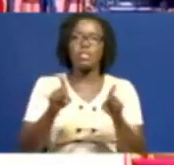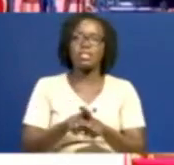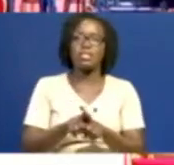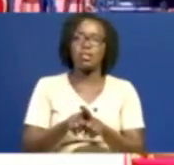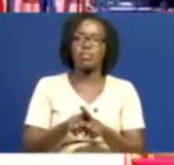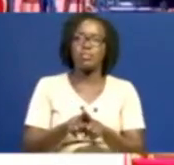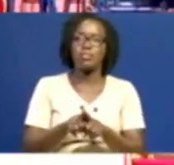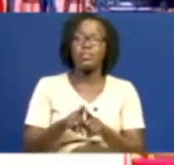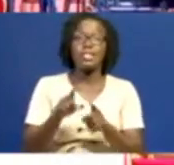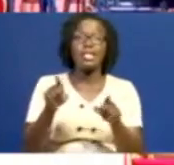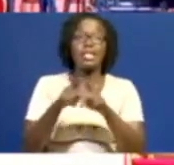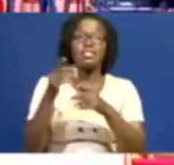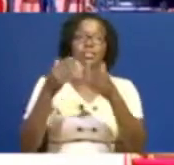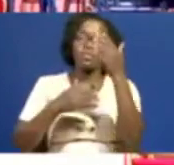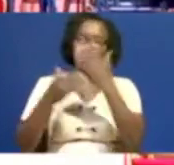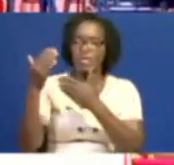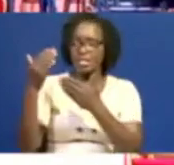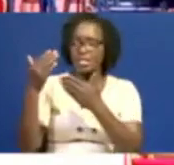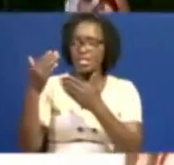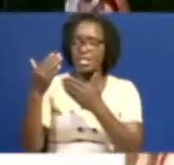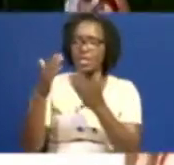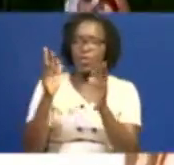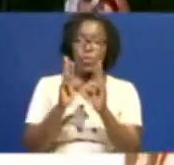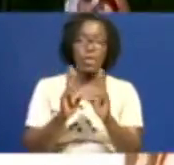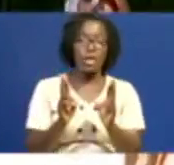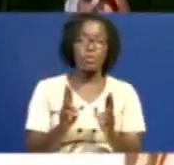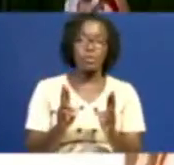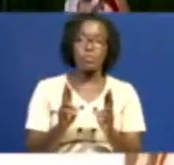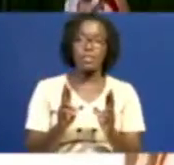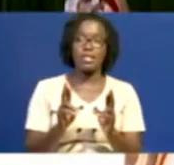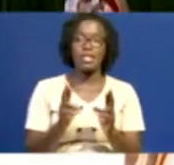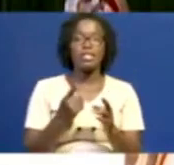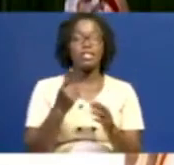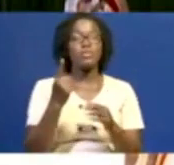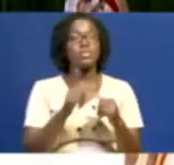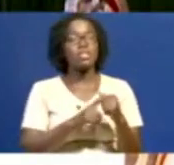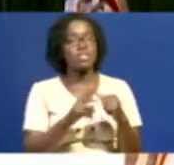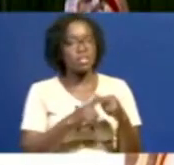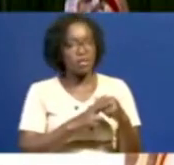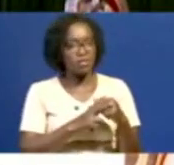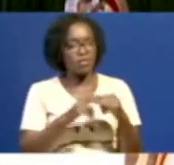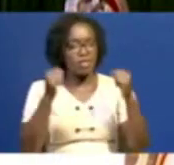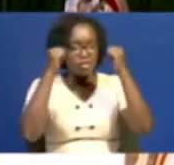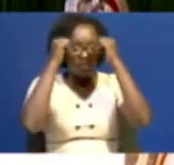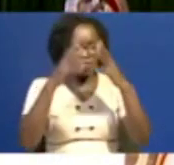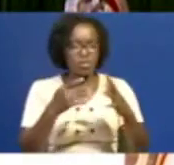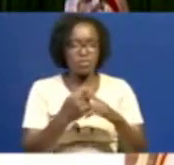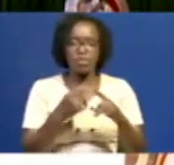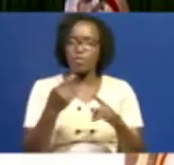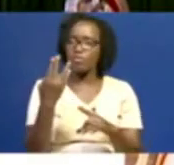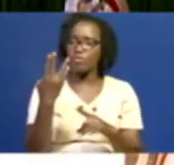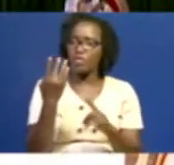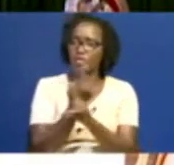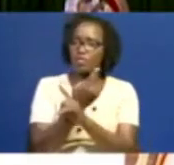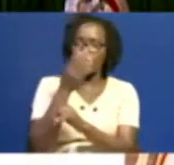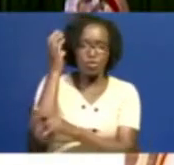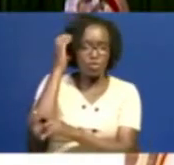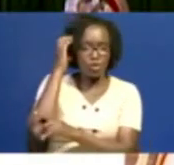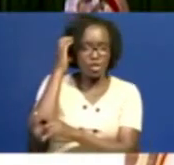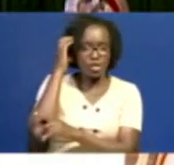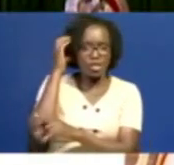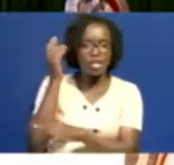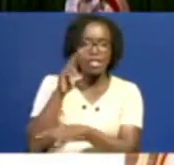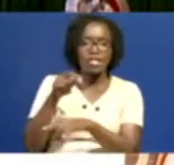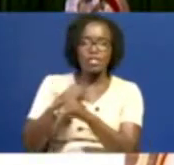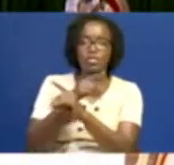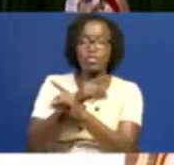As a university, we are prepared. These 167 students come from four different colleges: the National